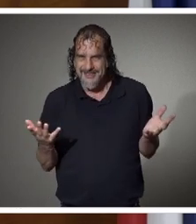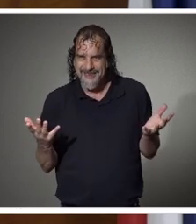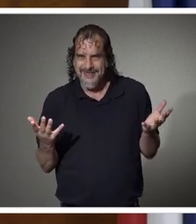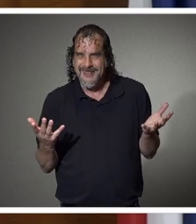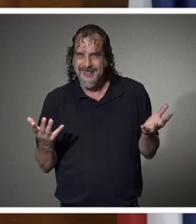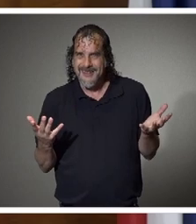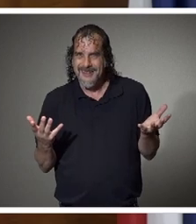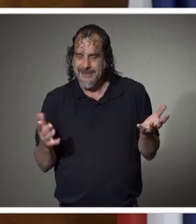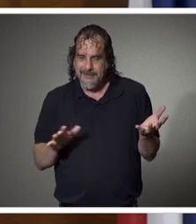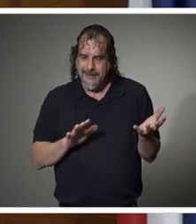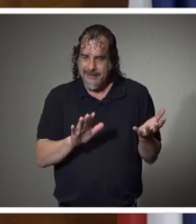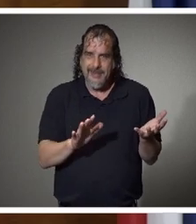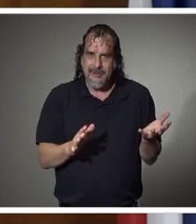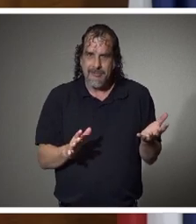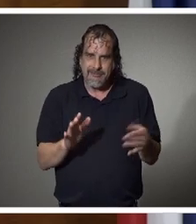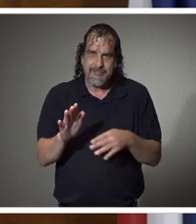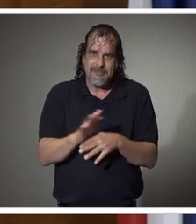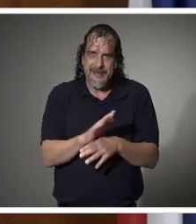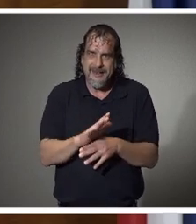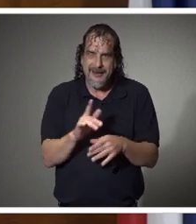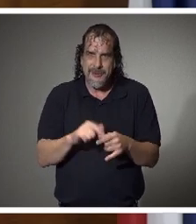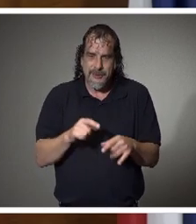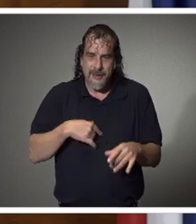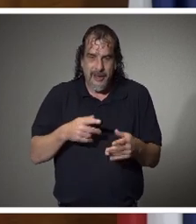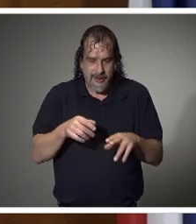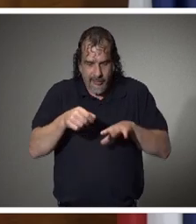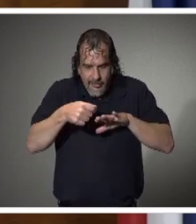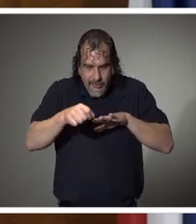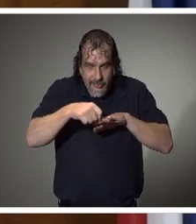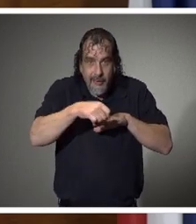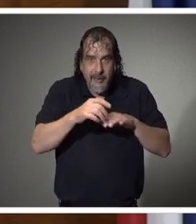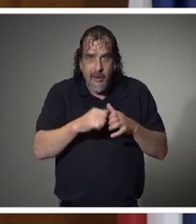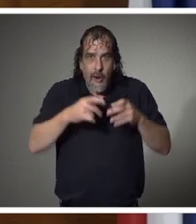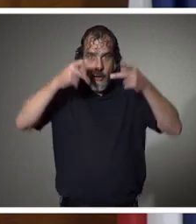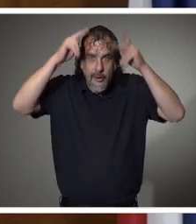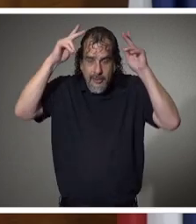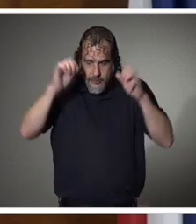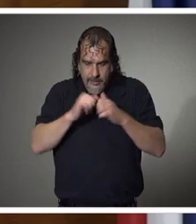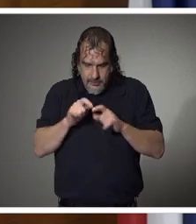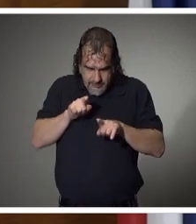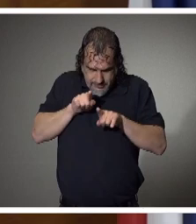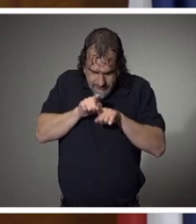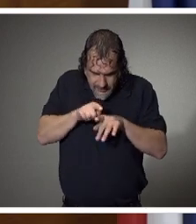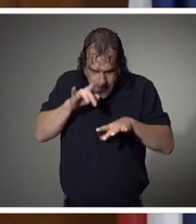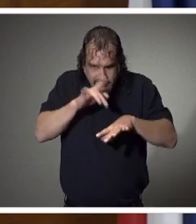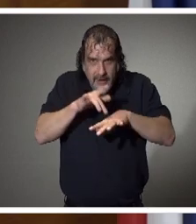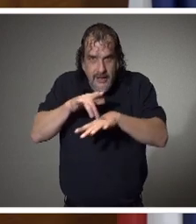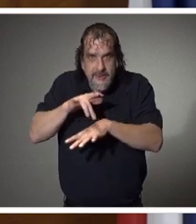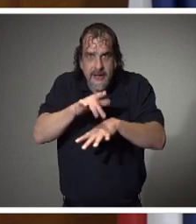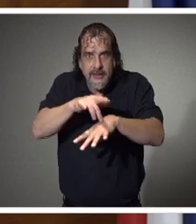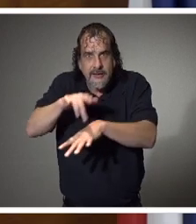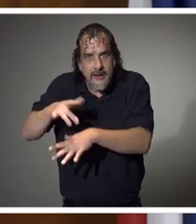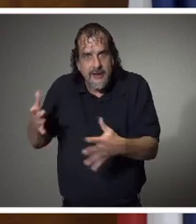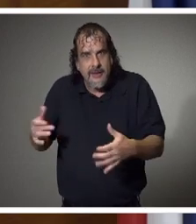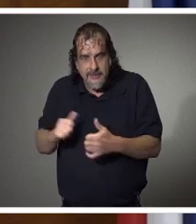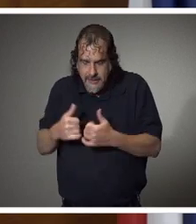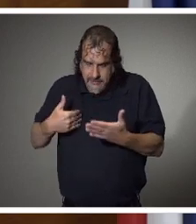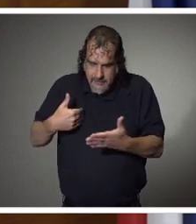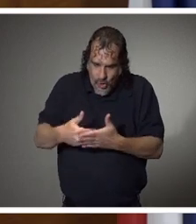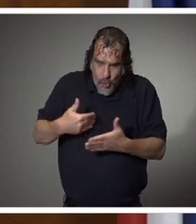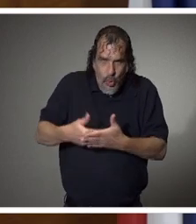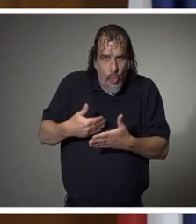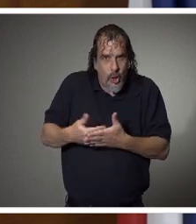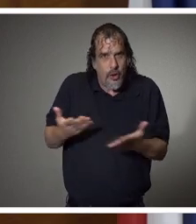By definition, you cannot do someone's nails or cut someone's hair without touching them, without being close enough to